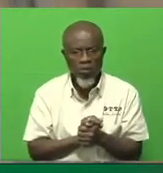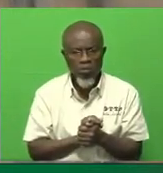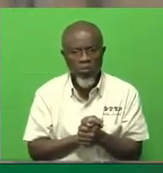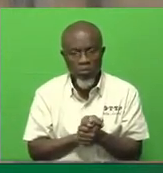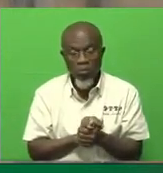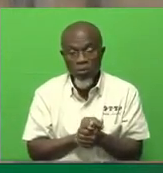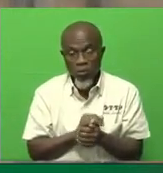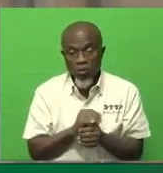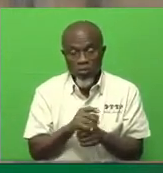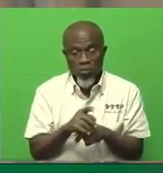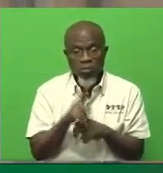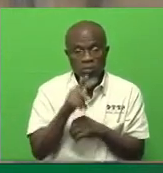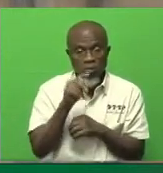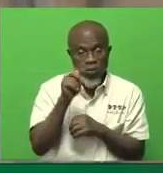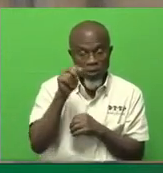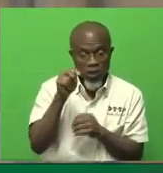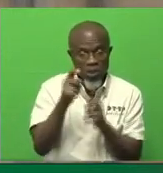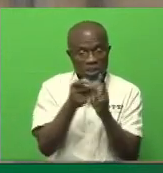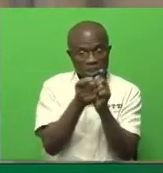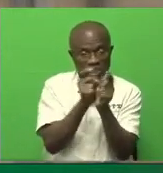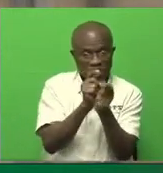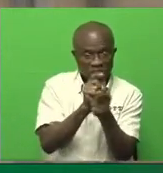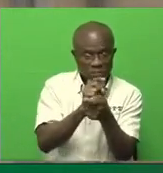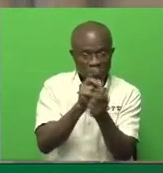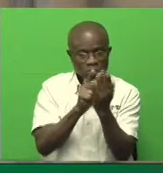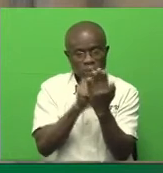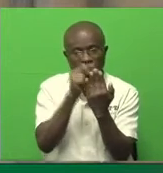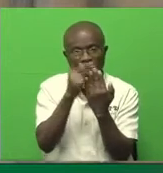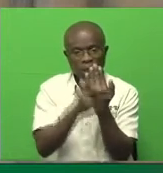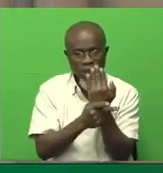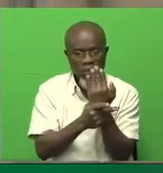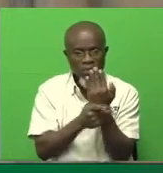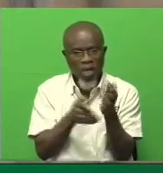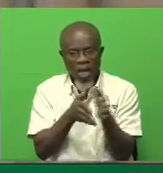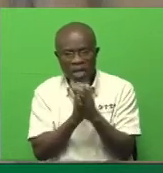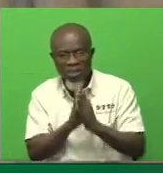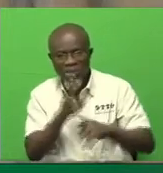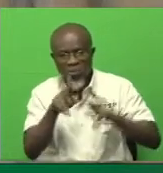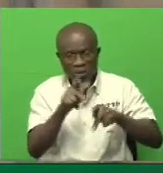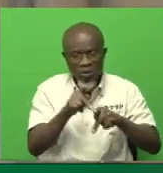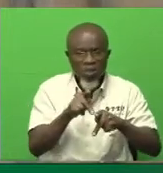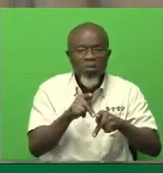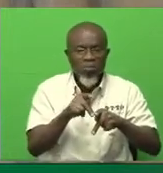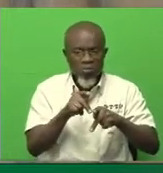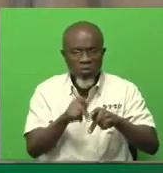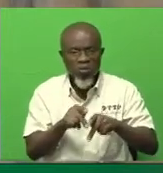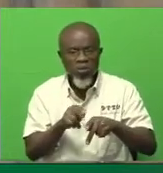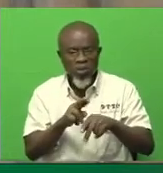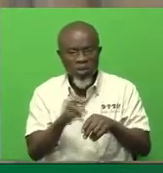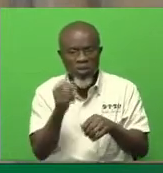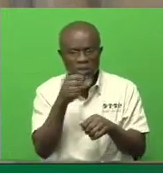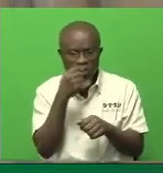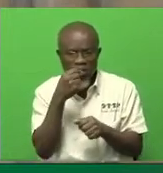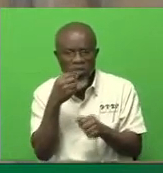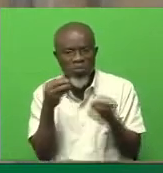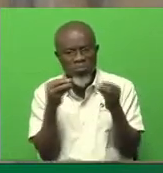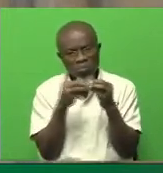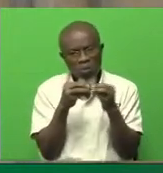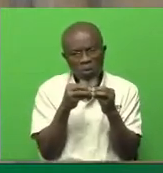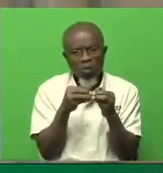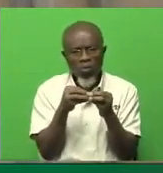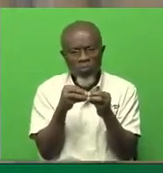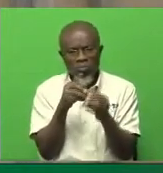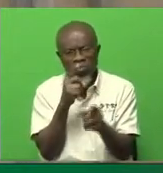is to ask people to eat more fruits and vegetables walk four to seven thousand steps per day and drink more water